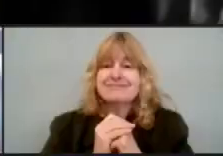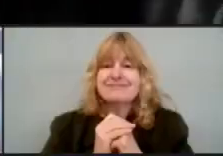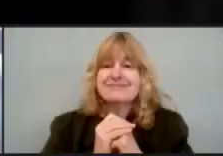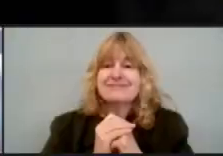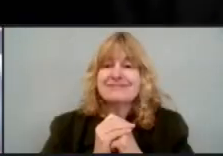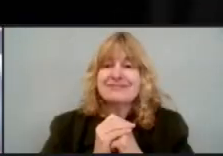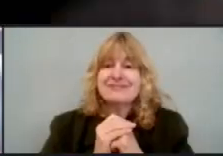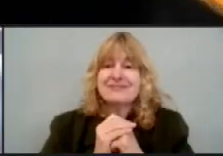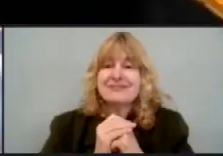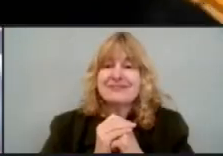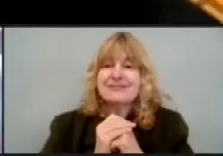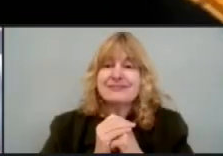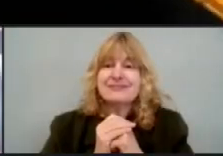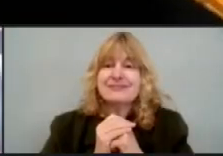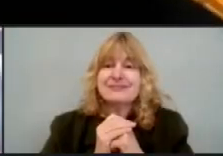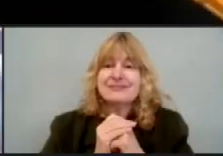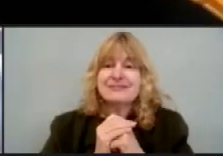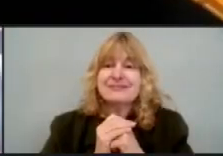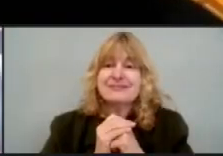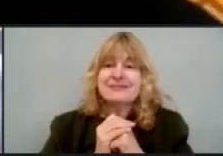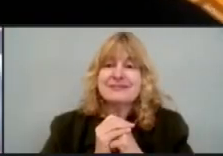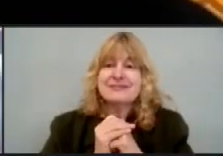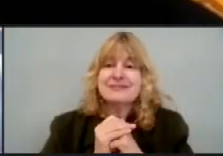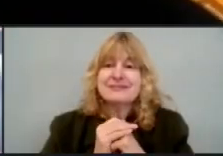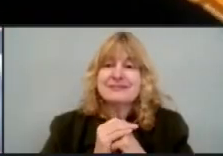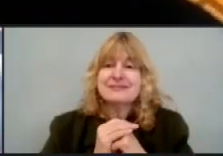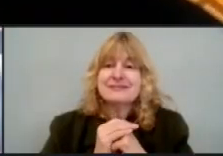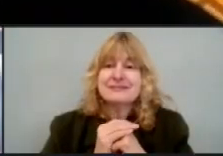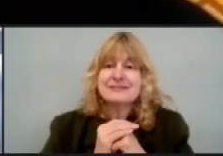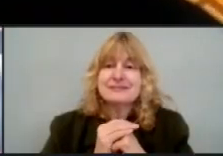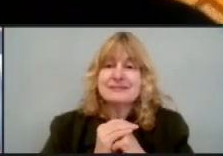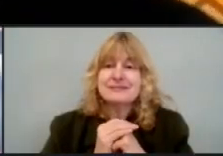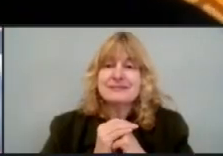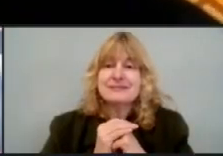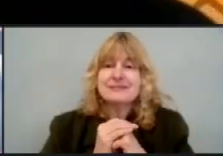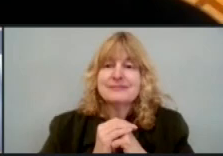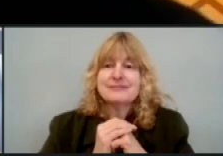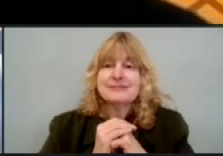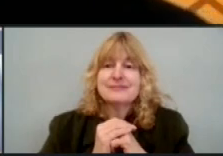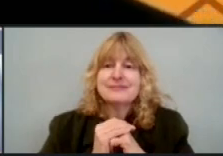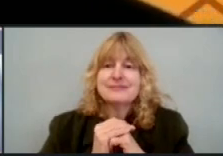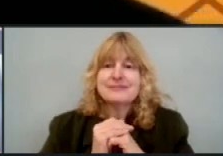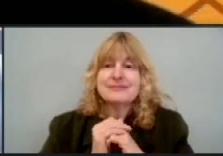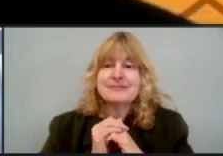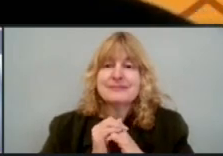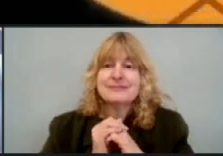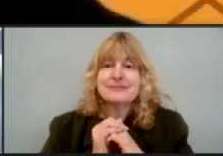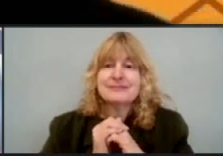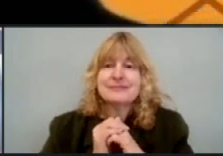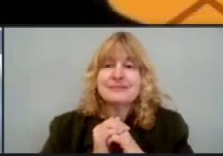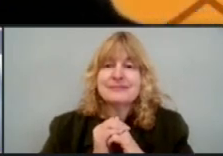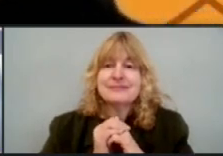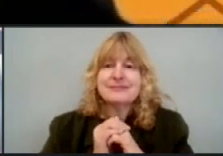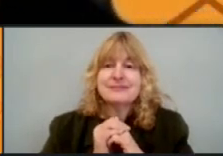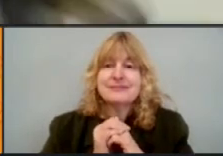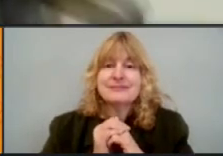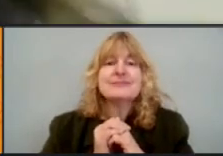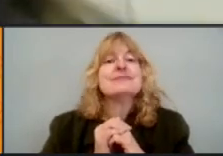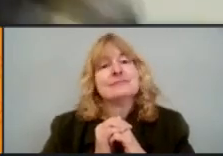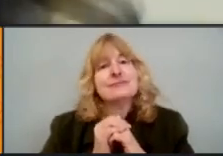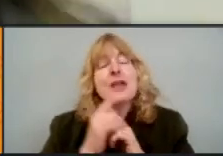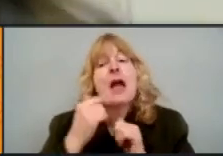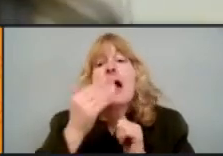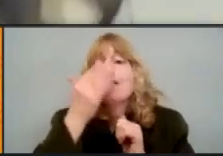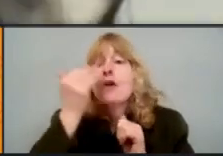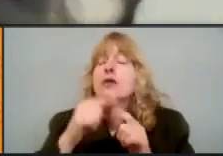Queremos que todos que se mantengan poderosos, que se mantengan fuerte y que se mantengan informados. And I forgot,